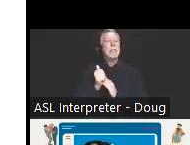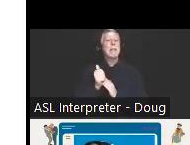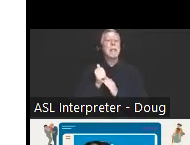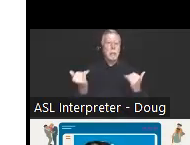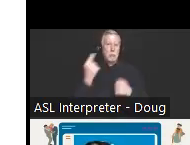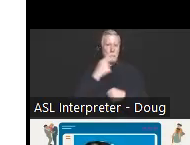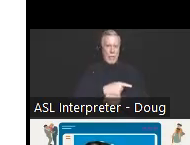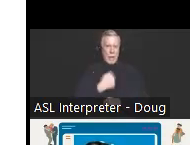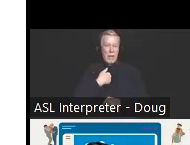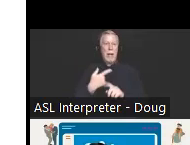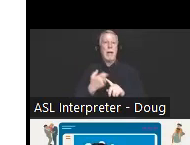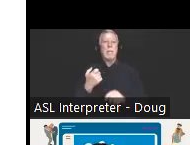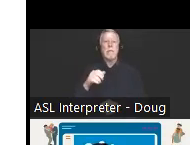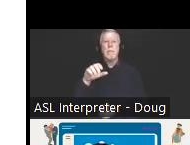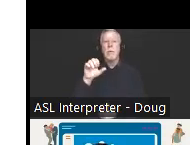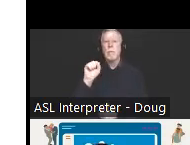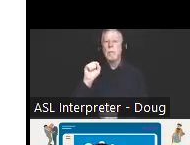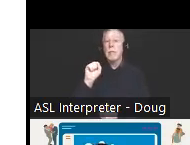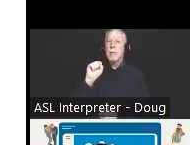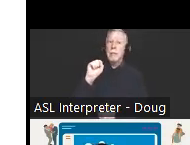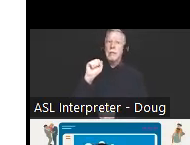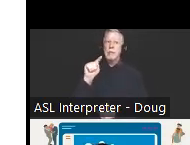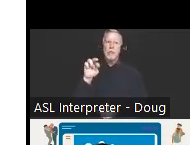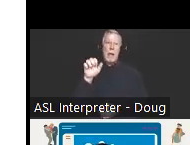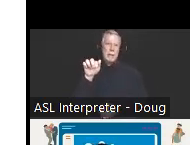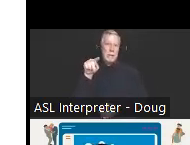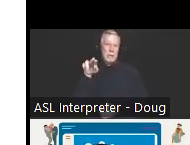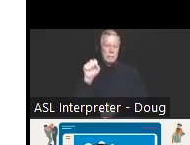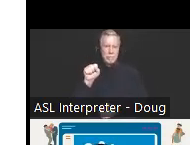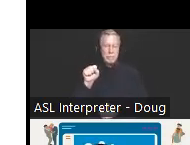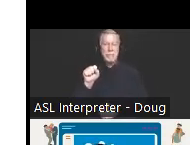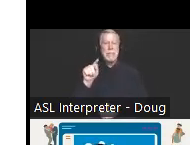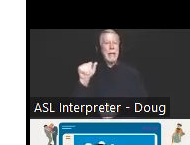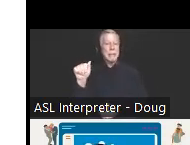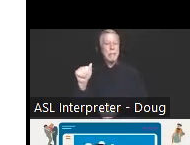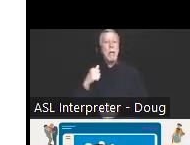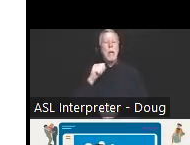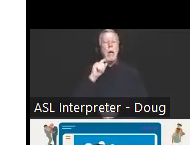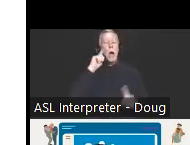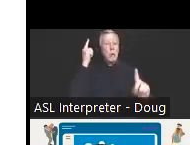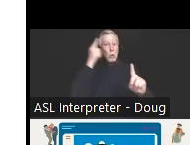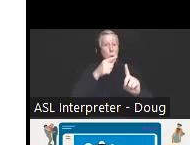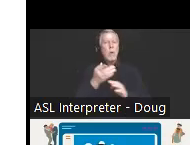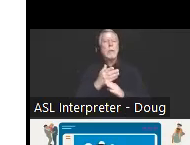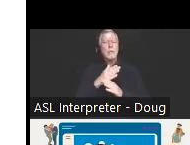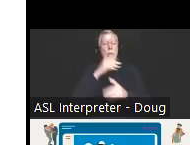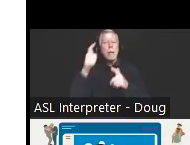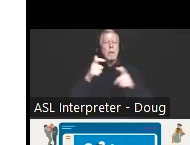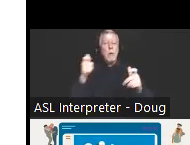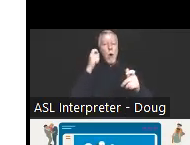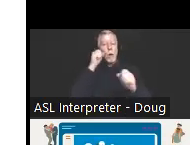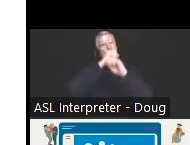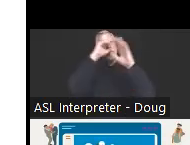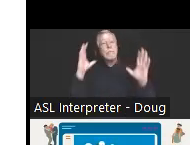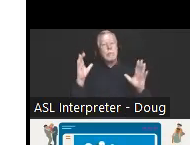TA. The goal of this series is to really share this larger vision for safety, prevention, and